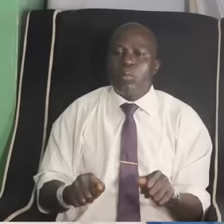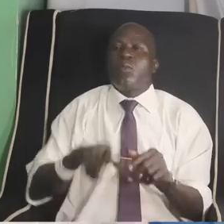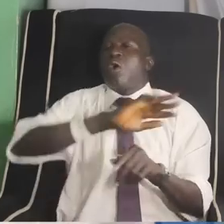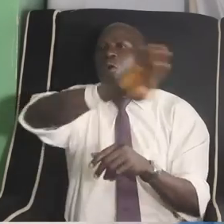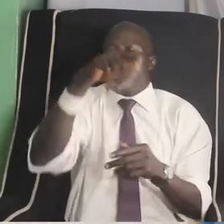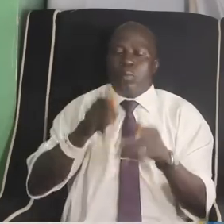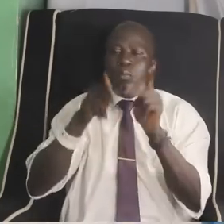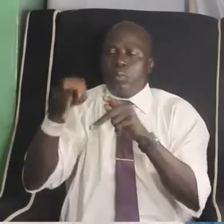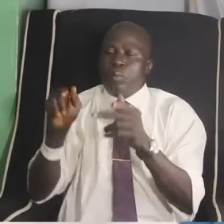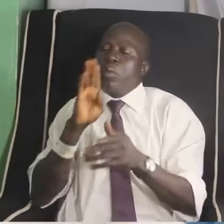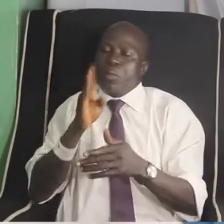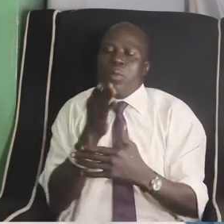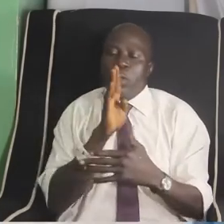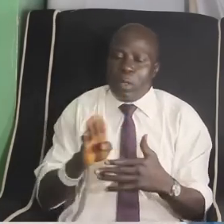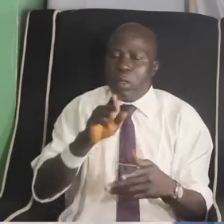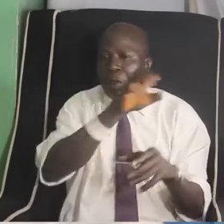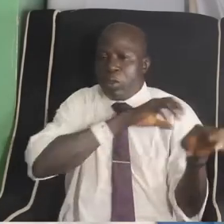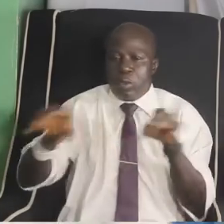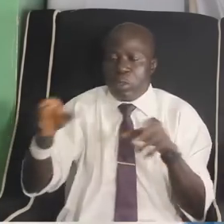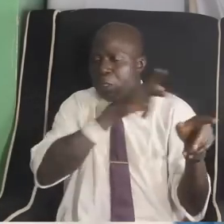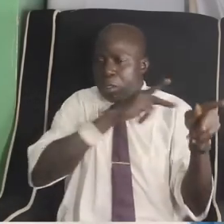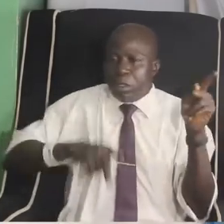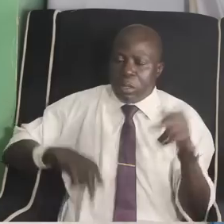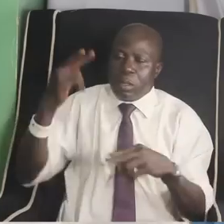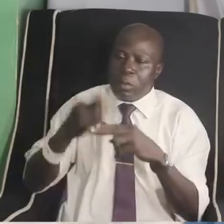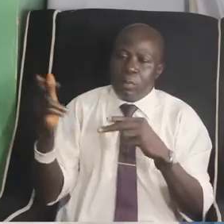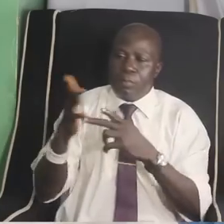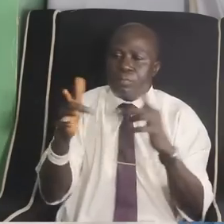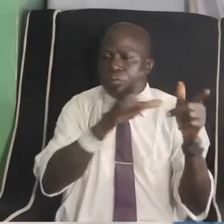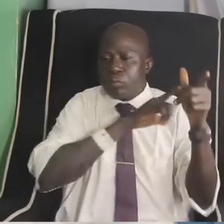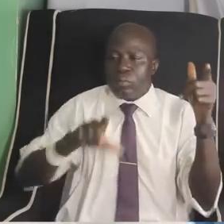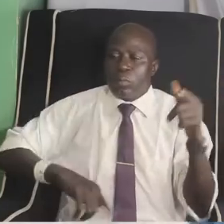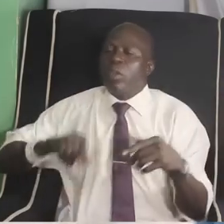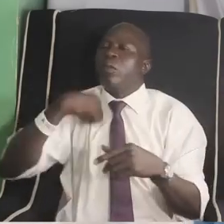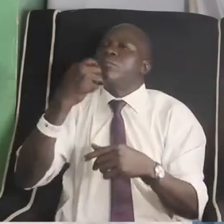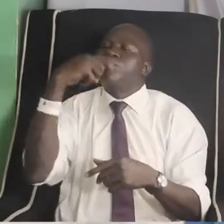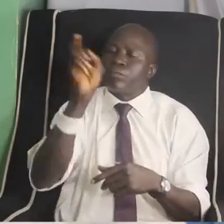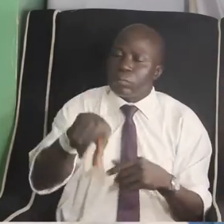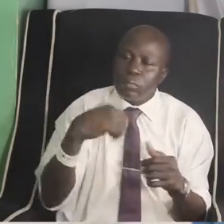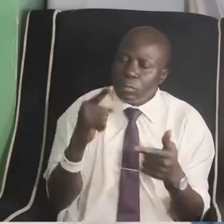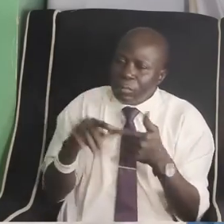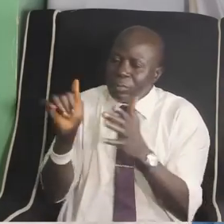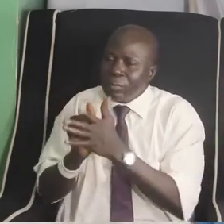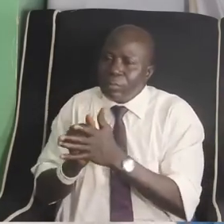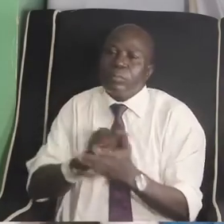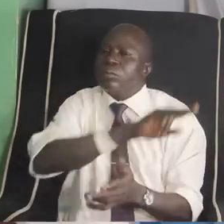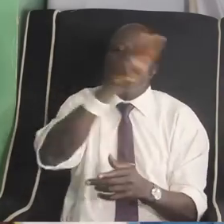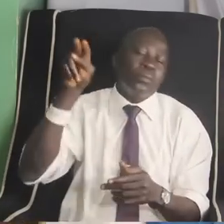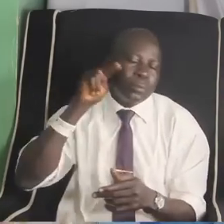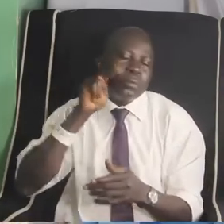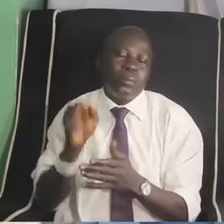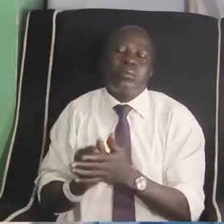of you that bear Sebioba, in the name of the Lord, I declare to you